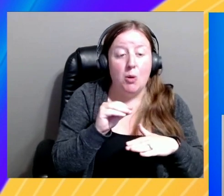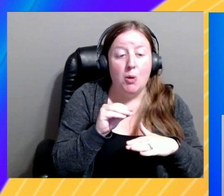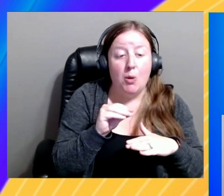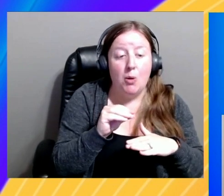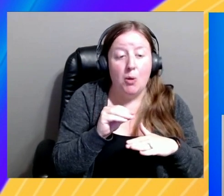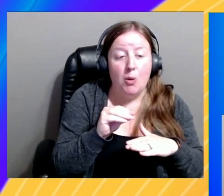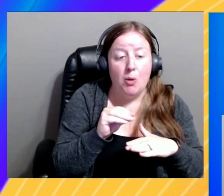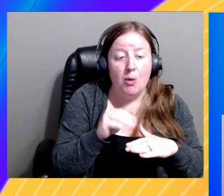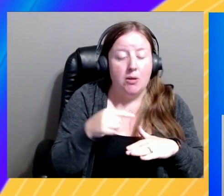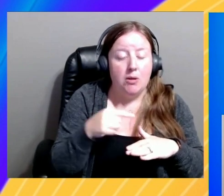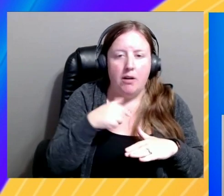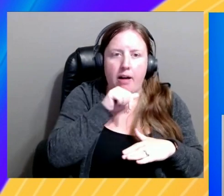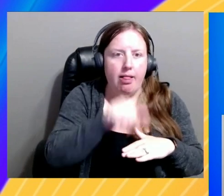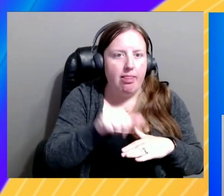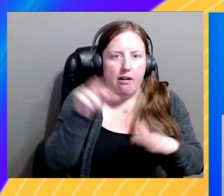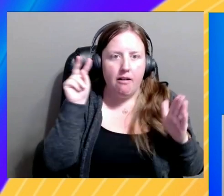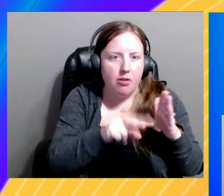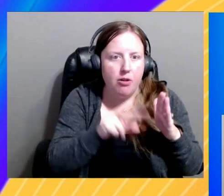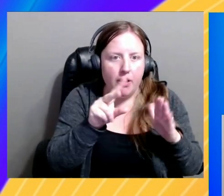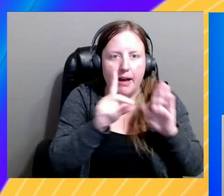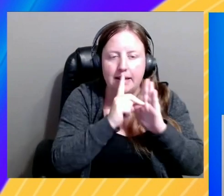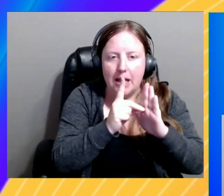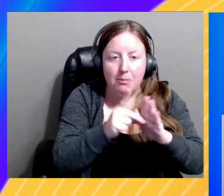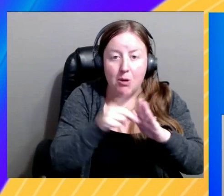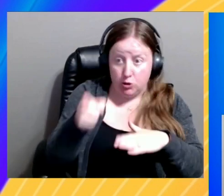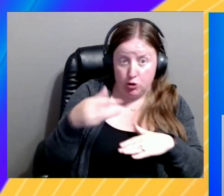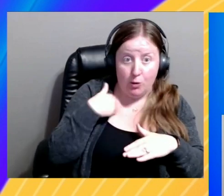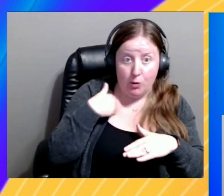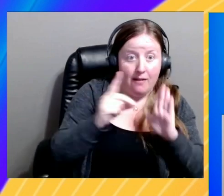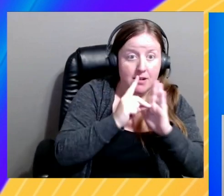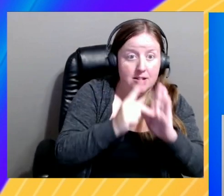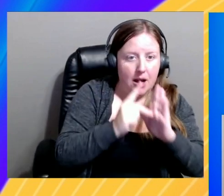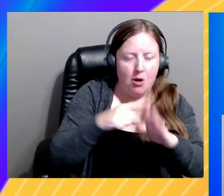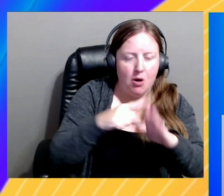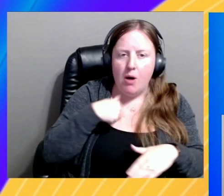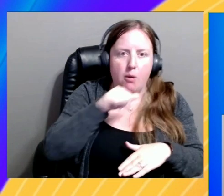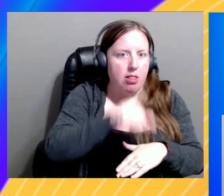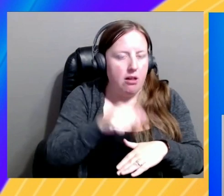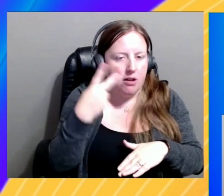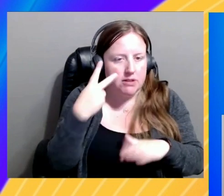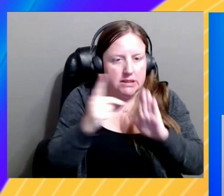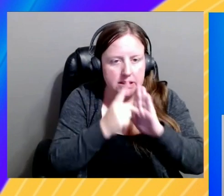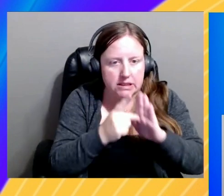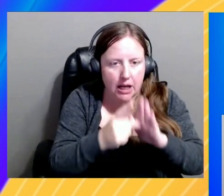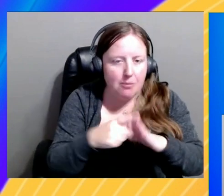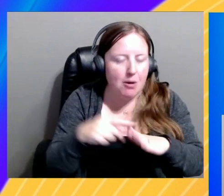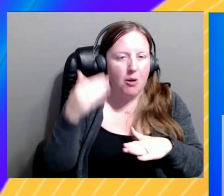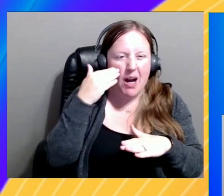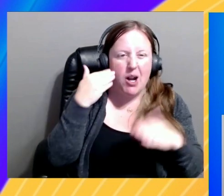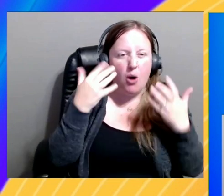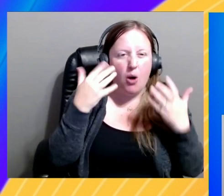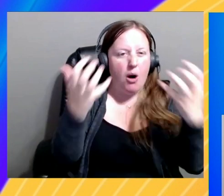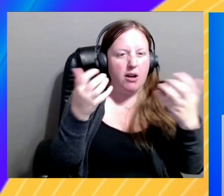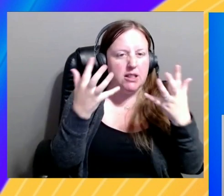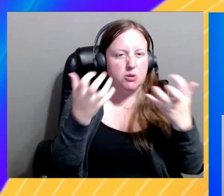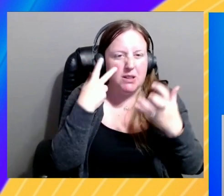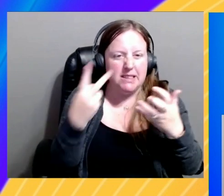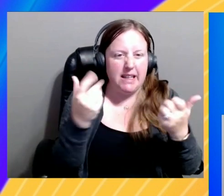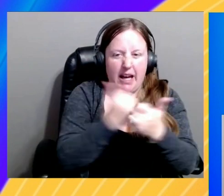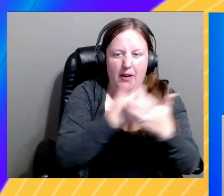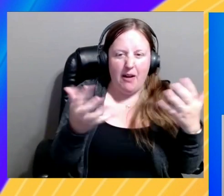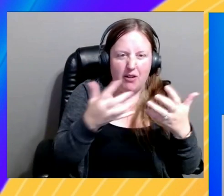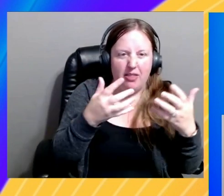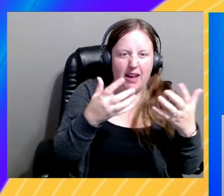looking at demos. You have a demo. I would love to see a demo, and I'm sure our audience would love to see how this all gets stitched together as